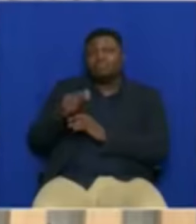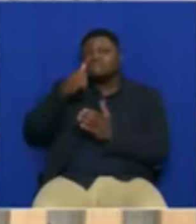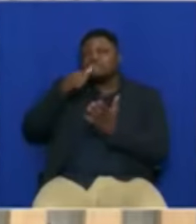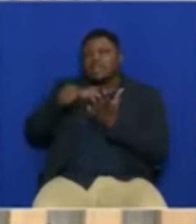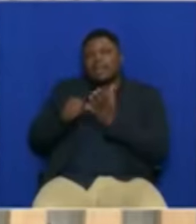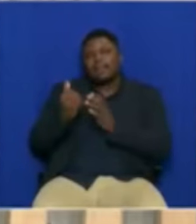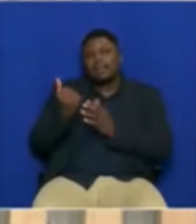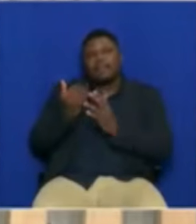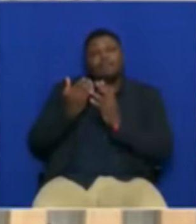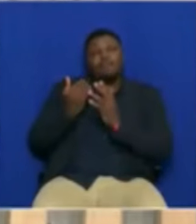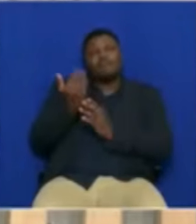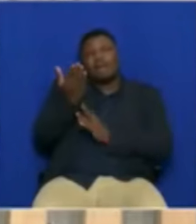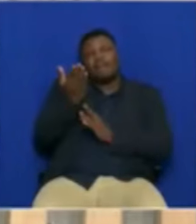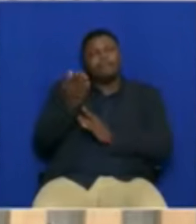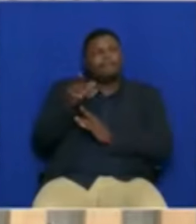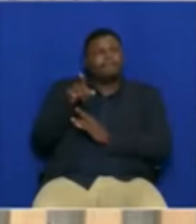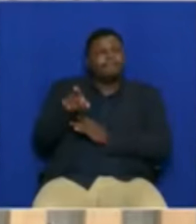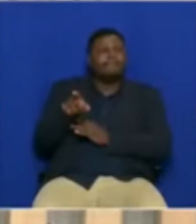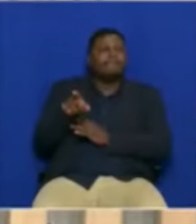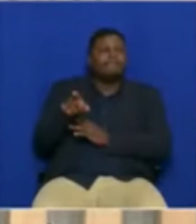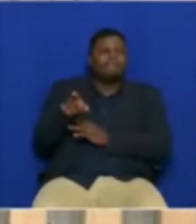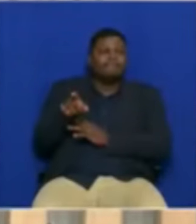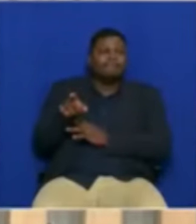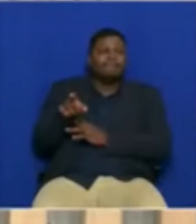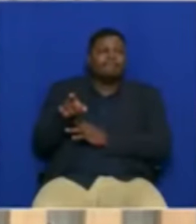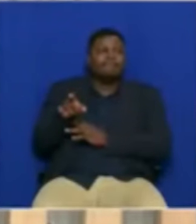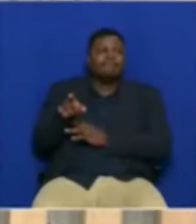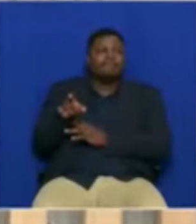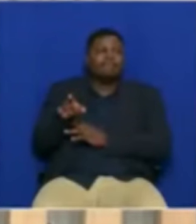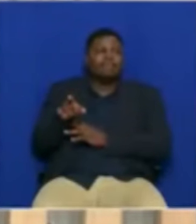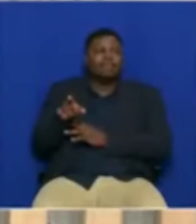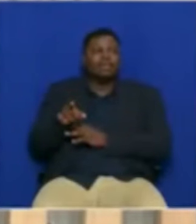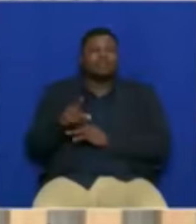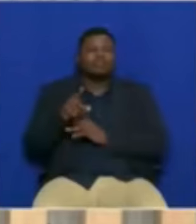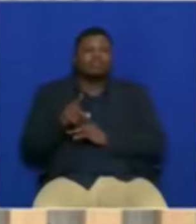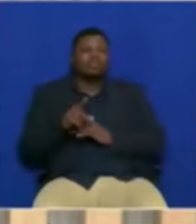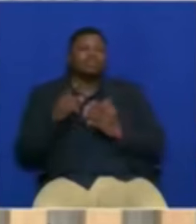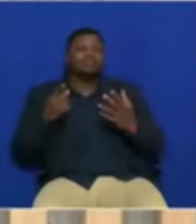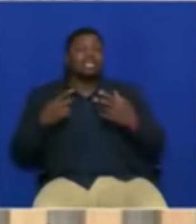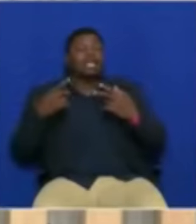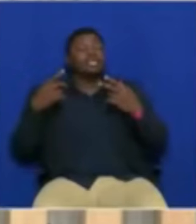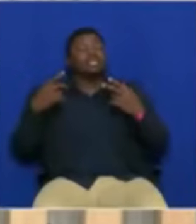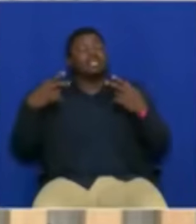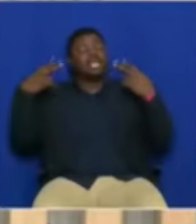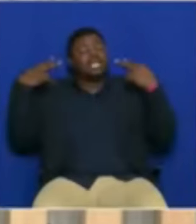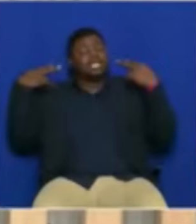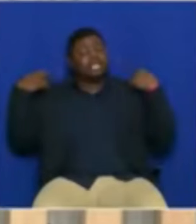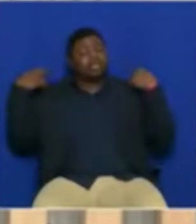we'll see what it requests. It's security clearances,